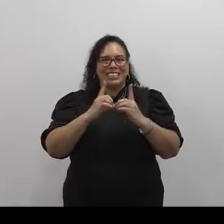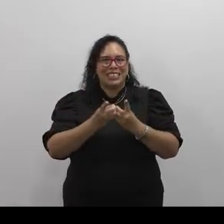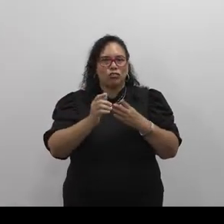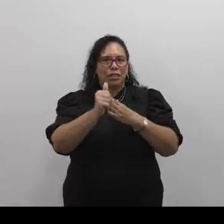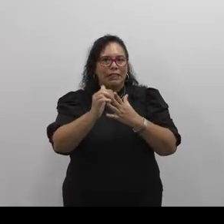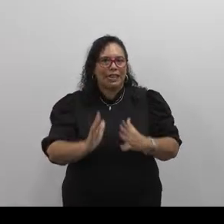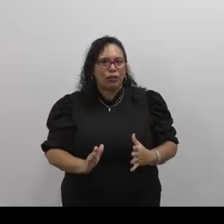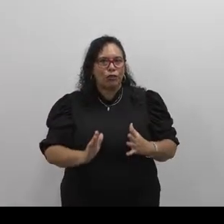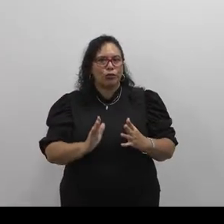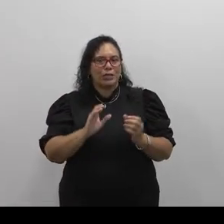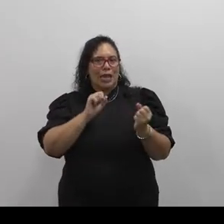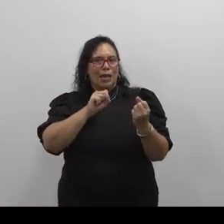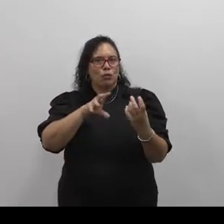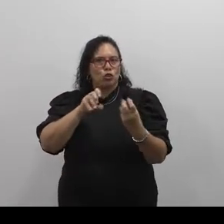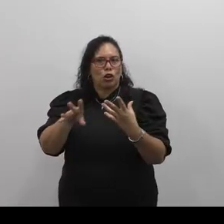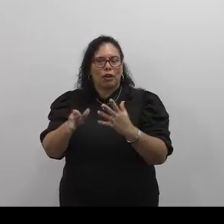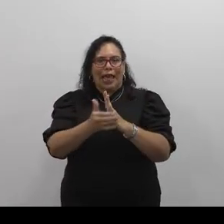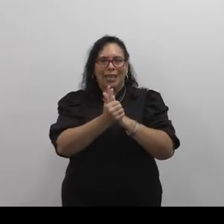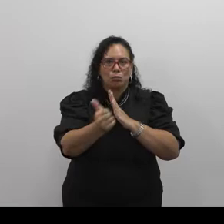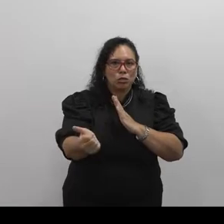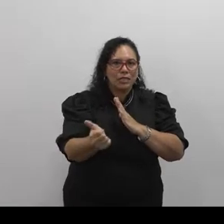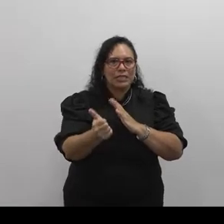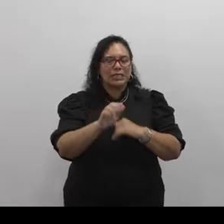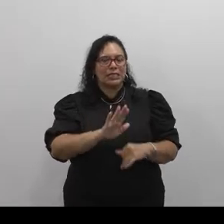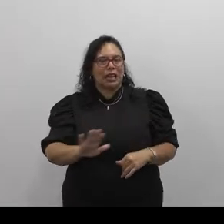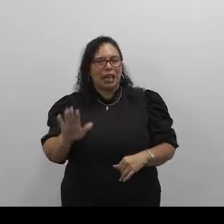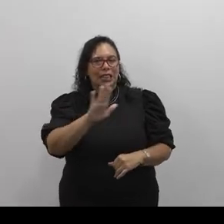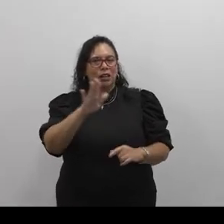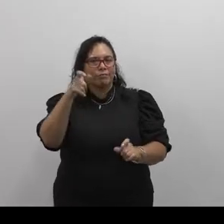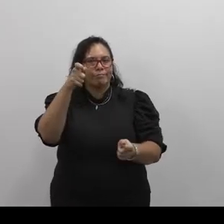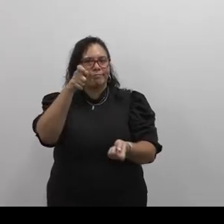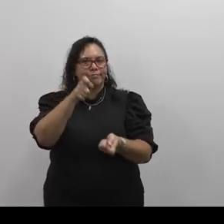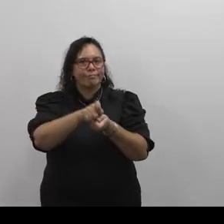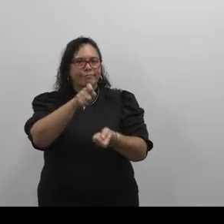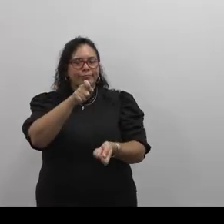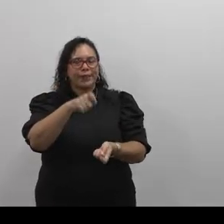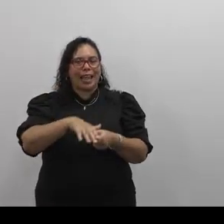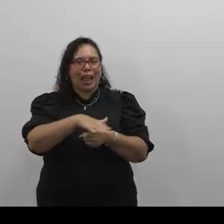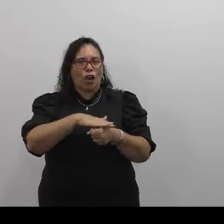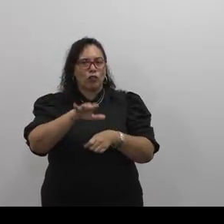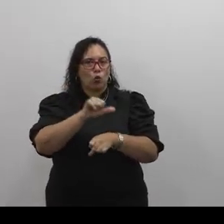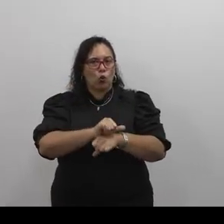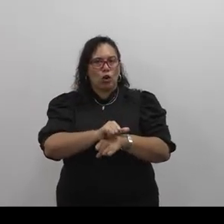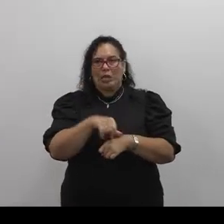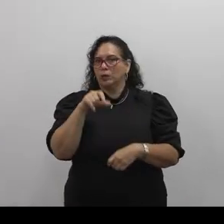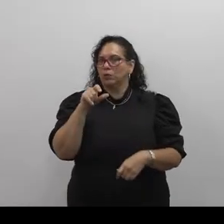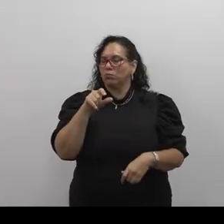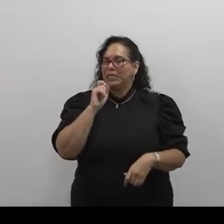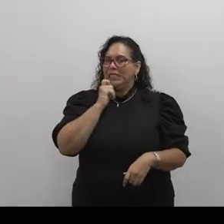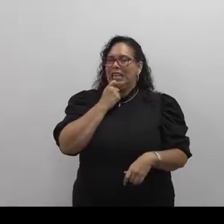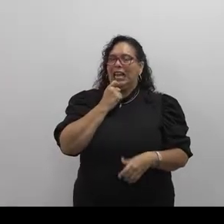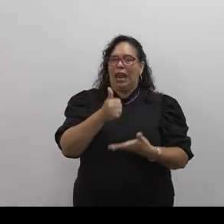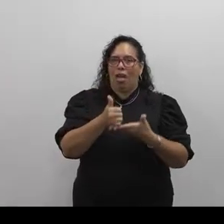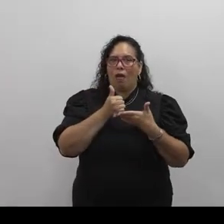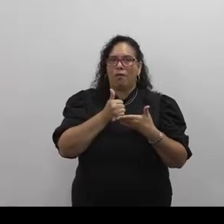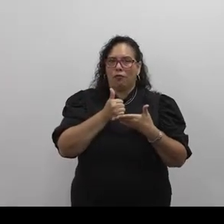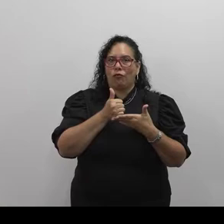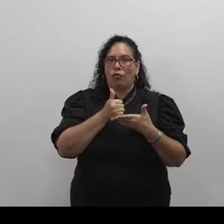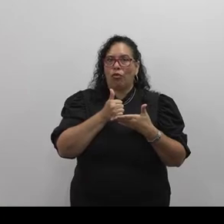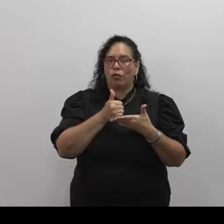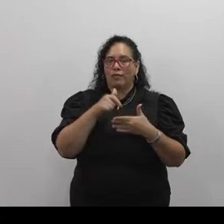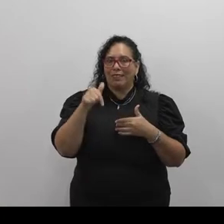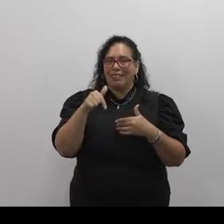in with their input and their expertise across their specific area of work, which was very neat and very helpful for us in the creation of this